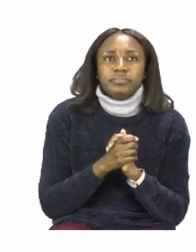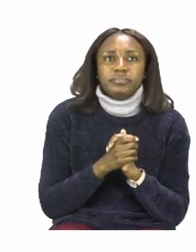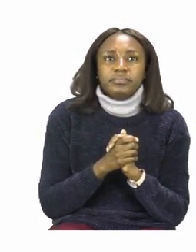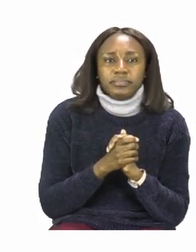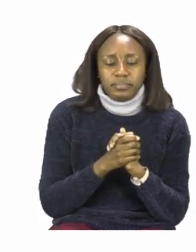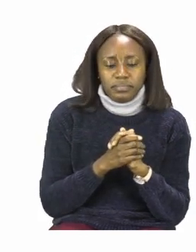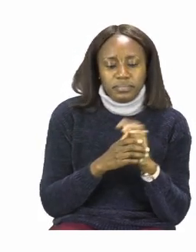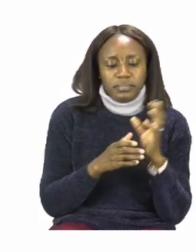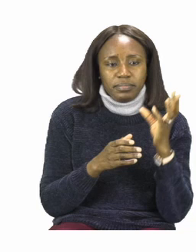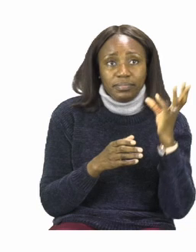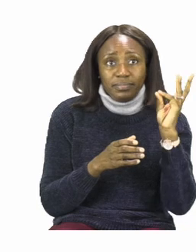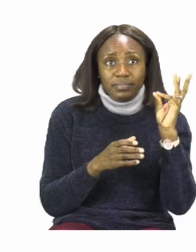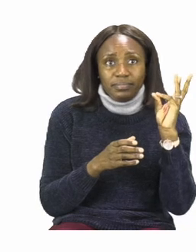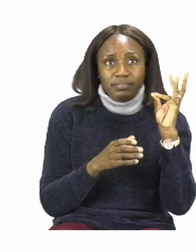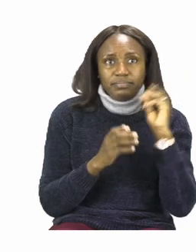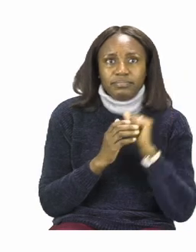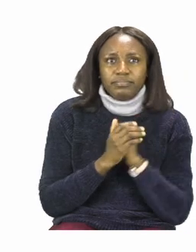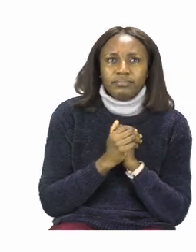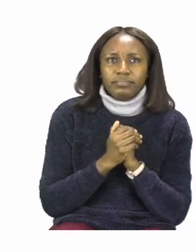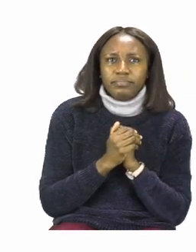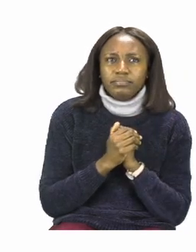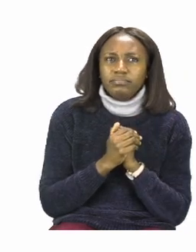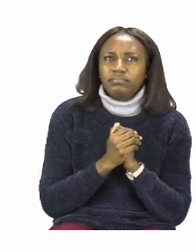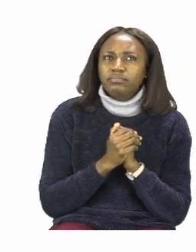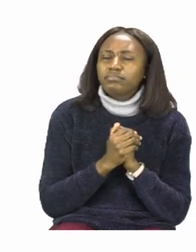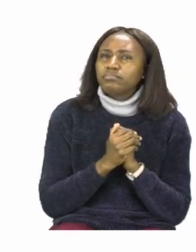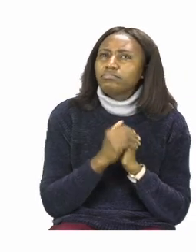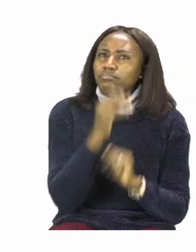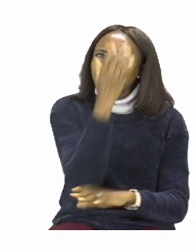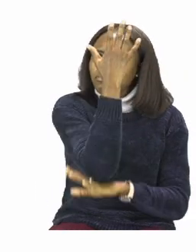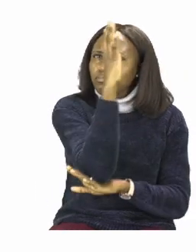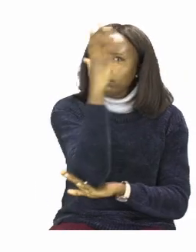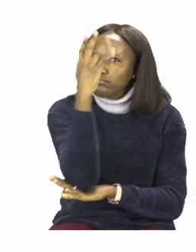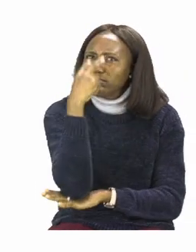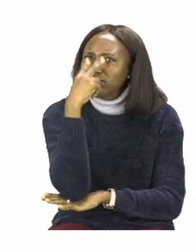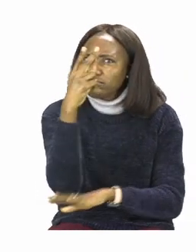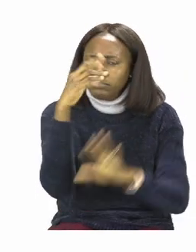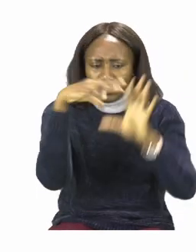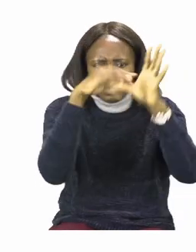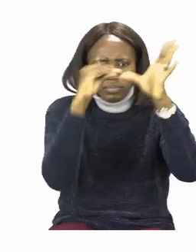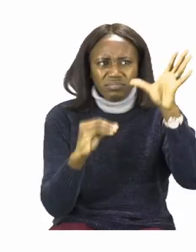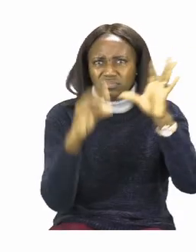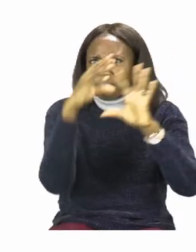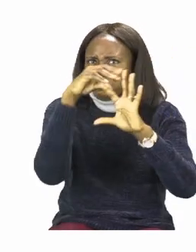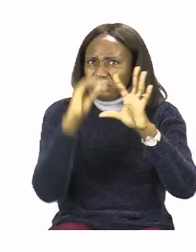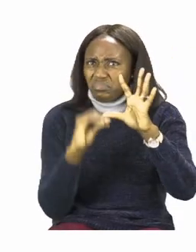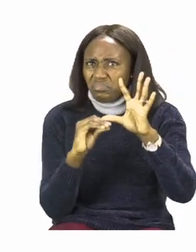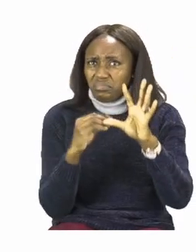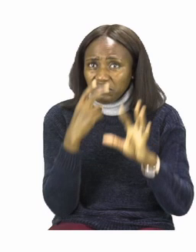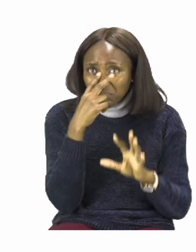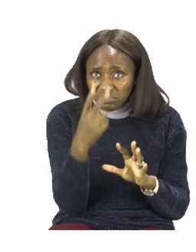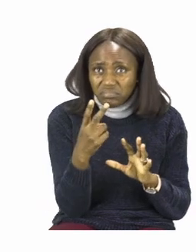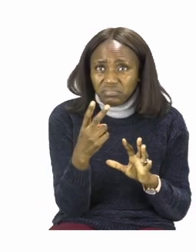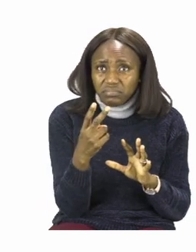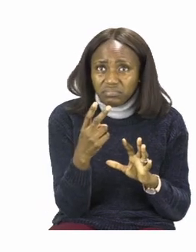Number 6 says, do you see any leaves on the tree?